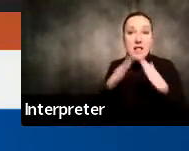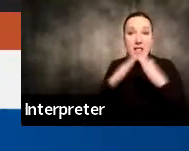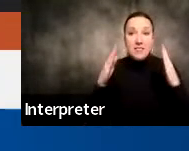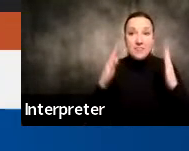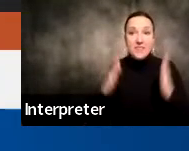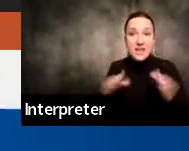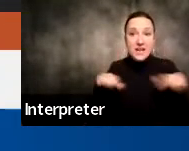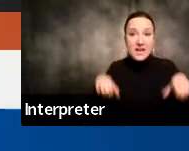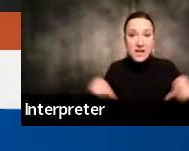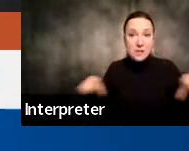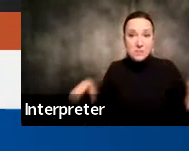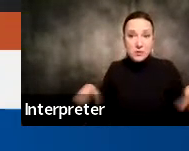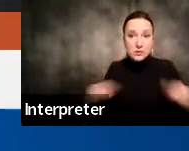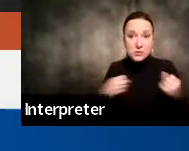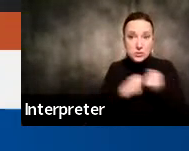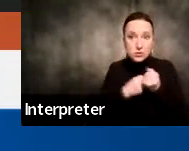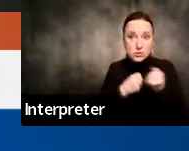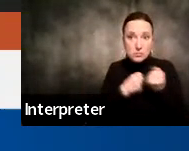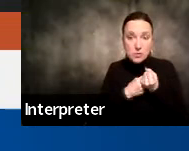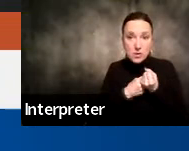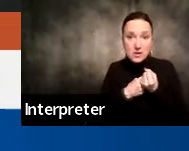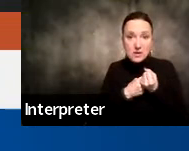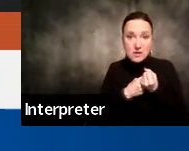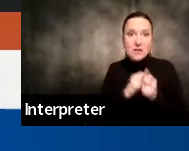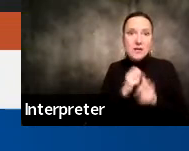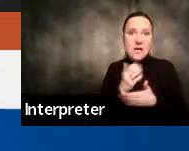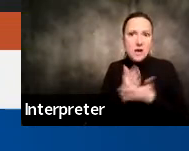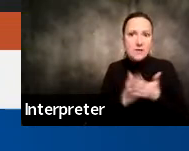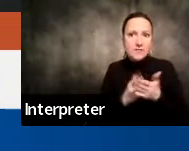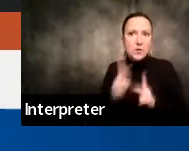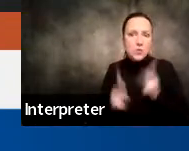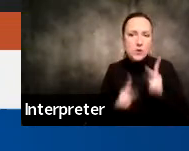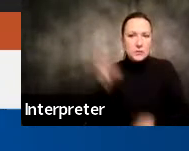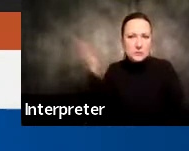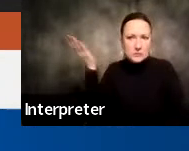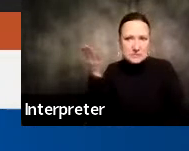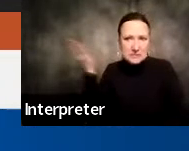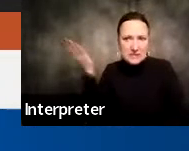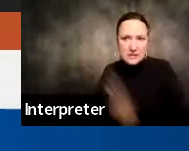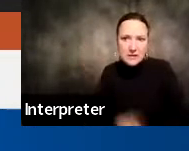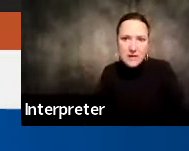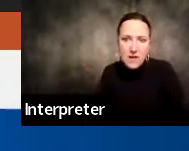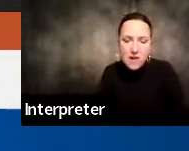know we have some of them actually going to speak. So. Oh, all right, that's fine.